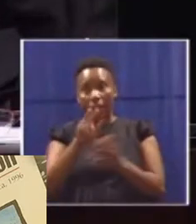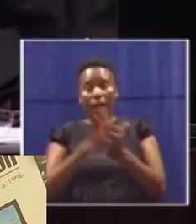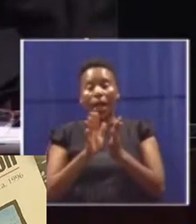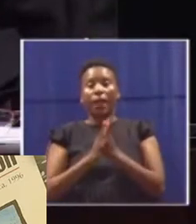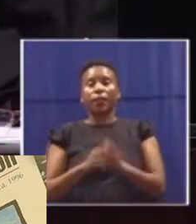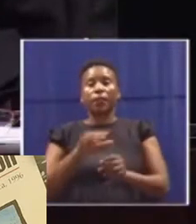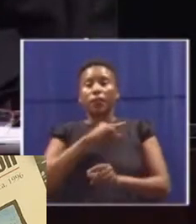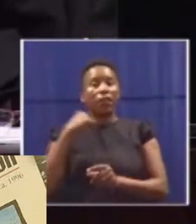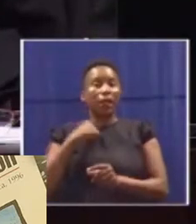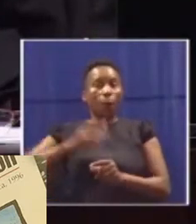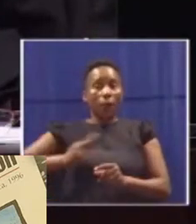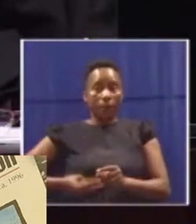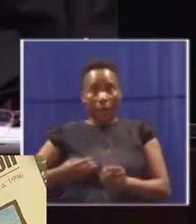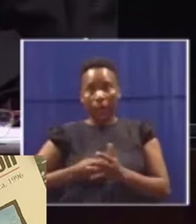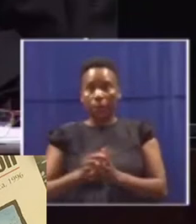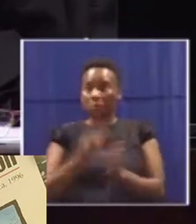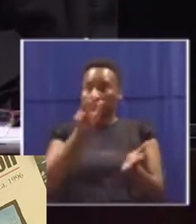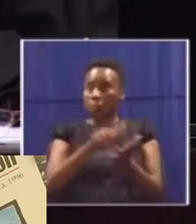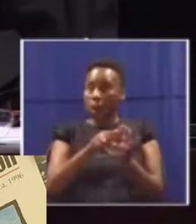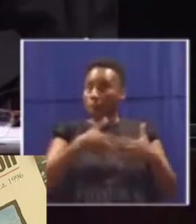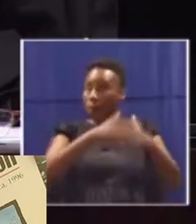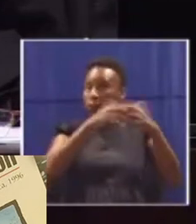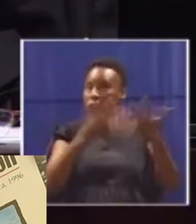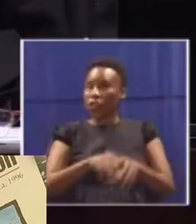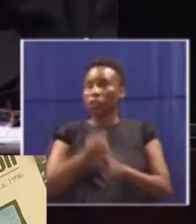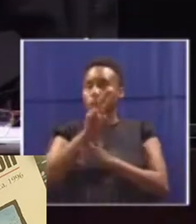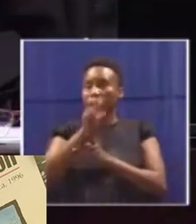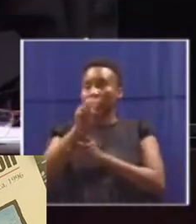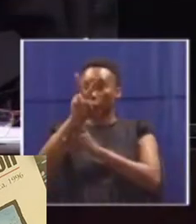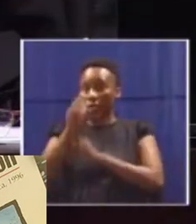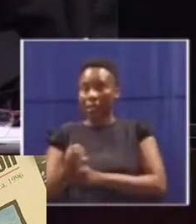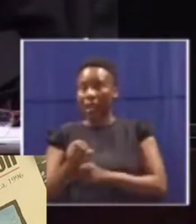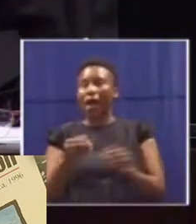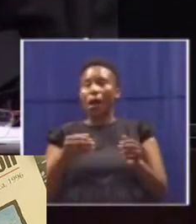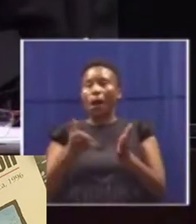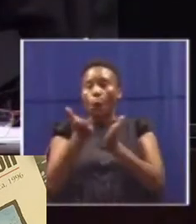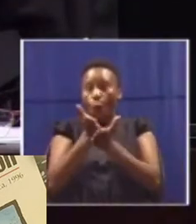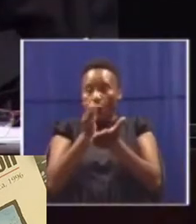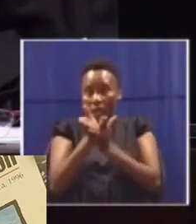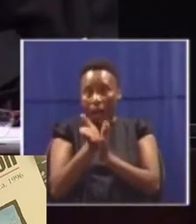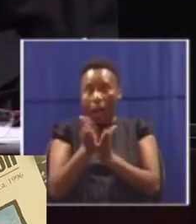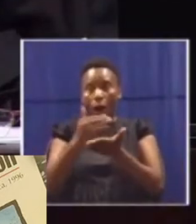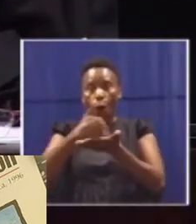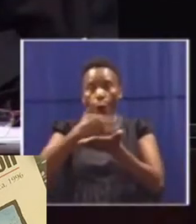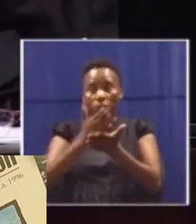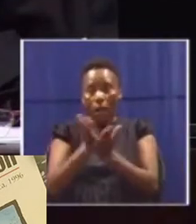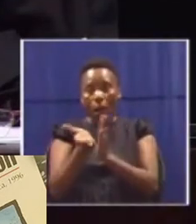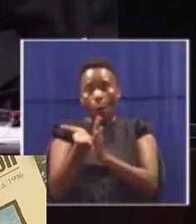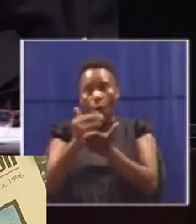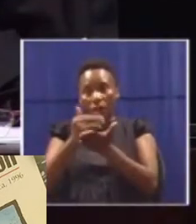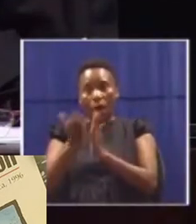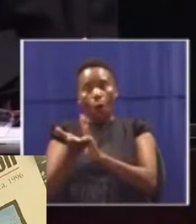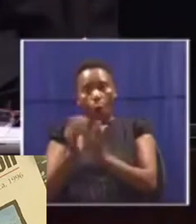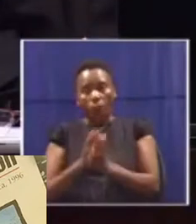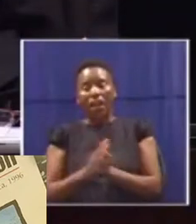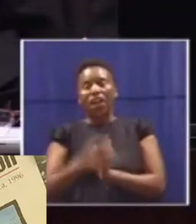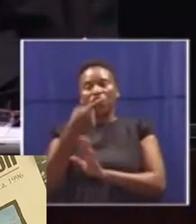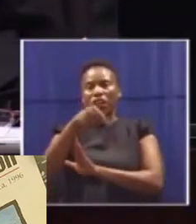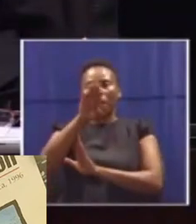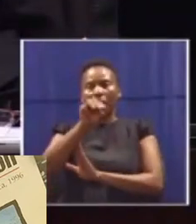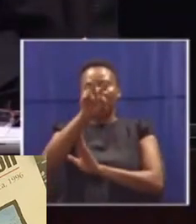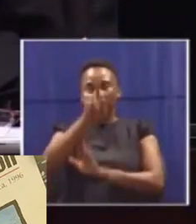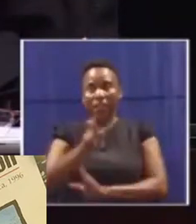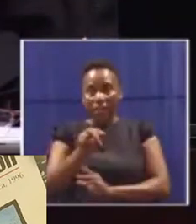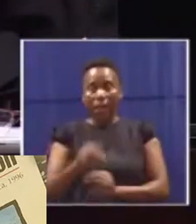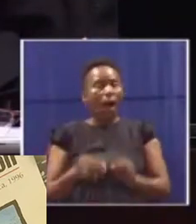March 2020, and that's where it stopped. Quarter on quarter, GBV and femicide has been increasing at an